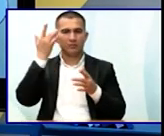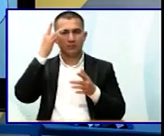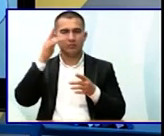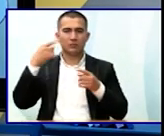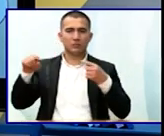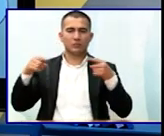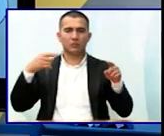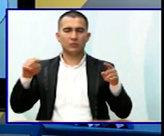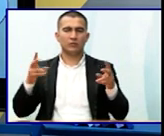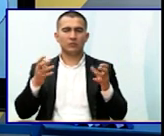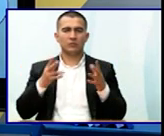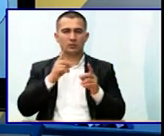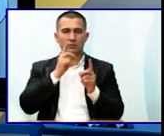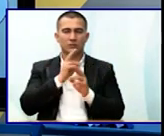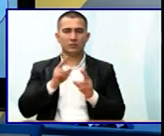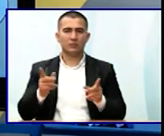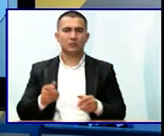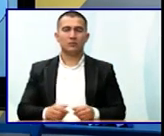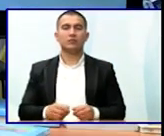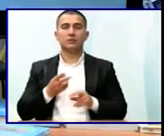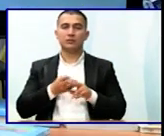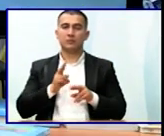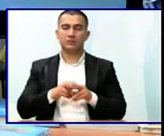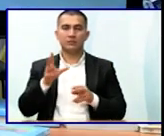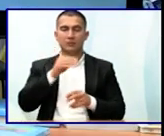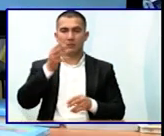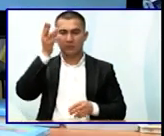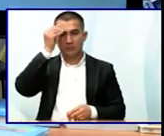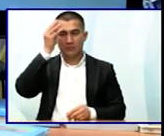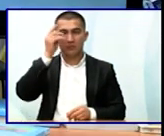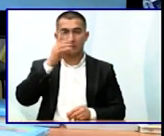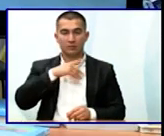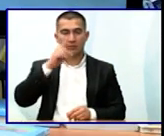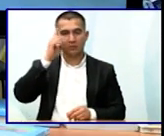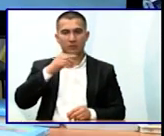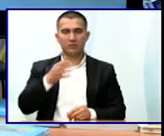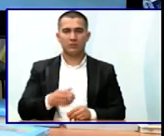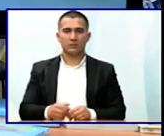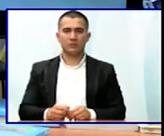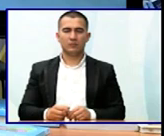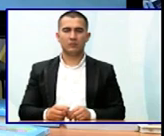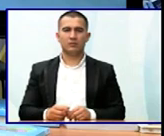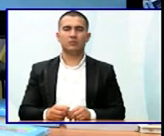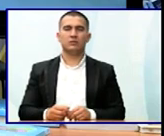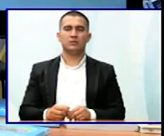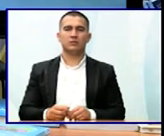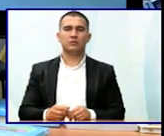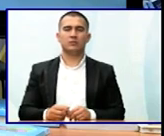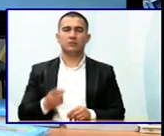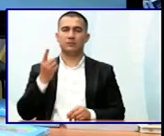olgan ma'lumotlarimiz asosida siz bilimingizni sinab ko'ring. Demak, birinchi